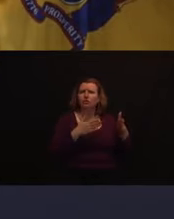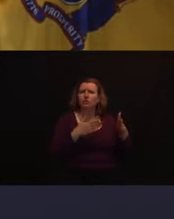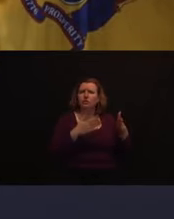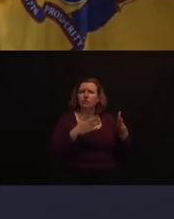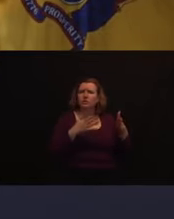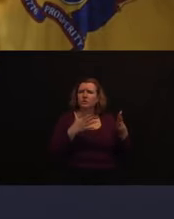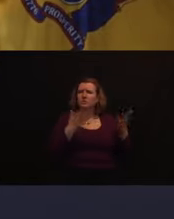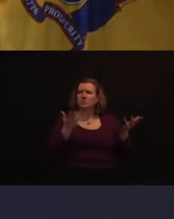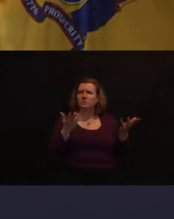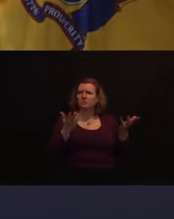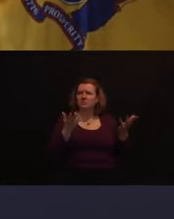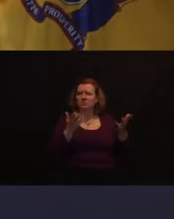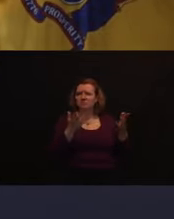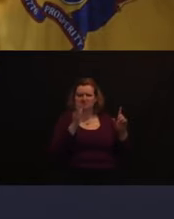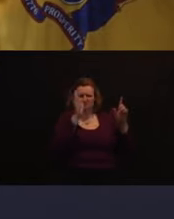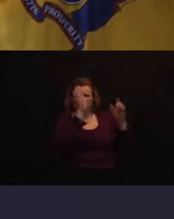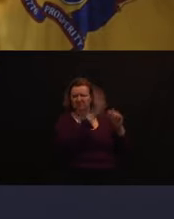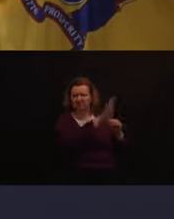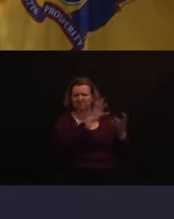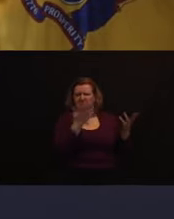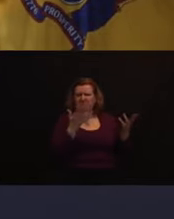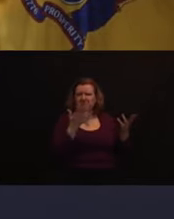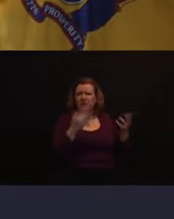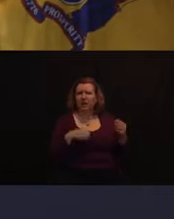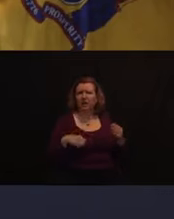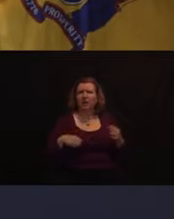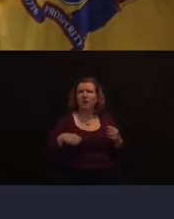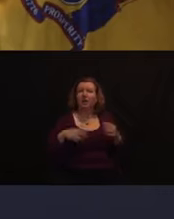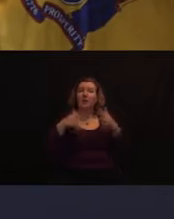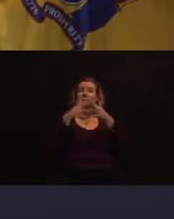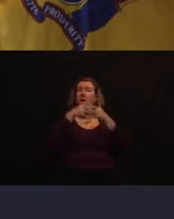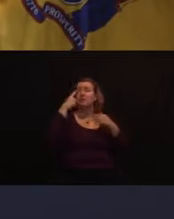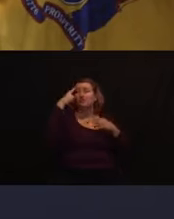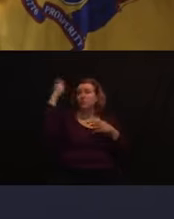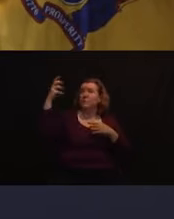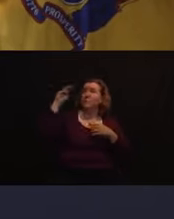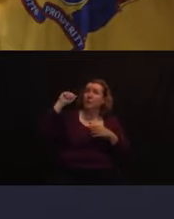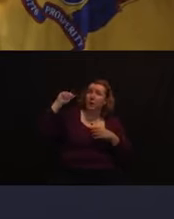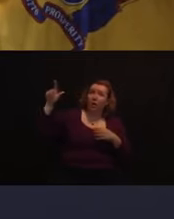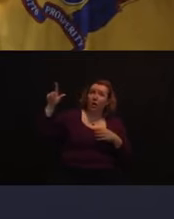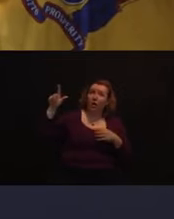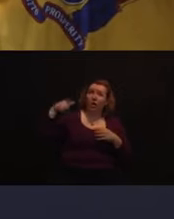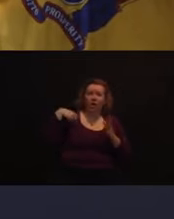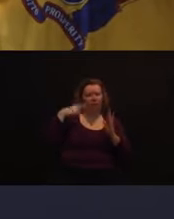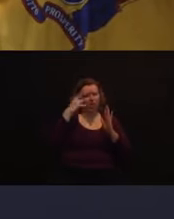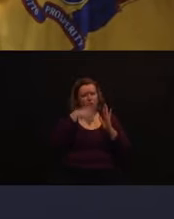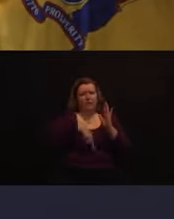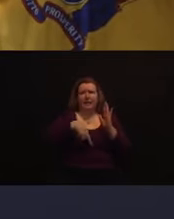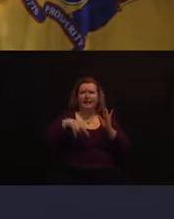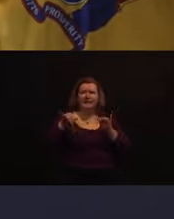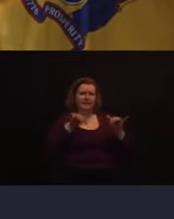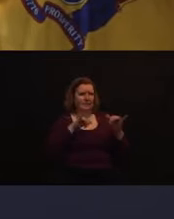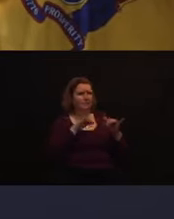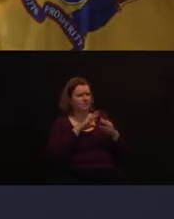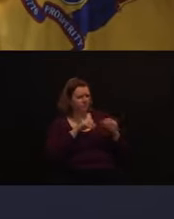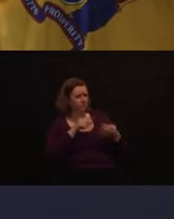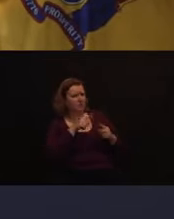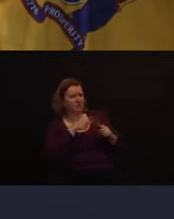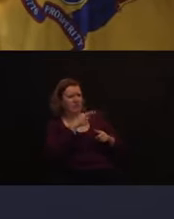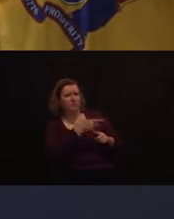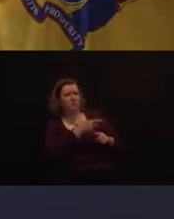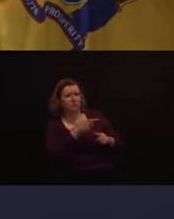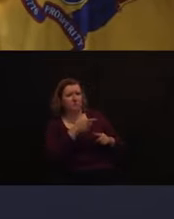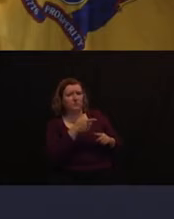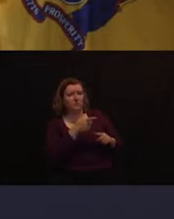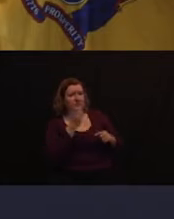sure. On the American Dream Mall, I've read the same stories you have, and as I